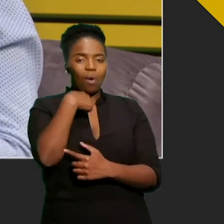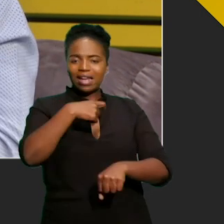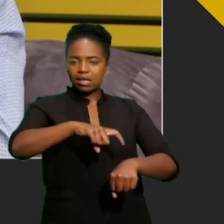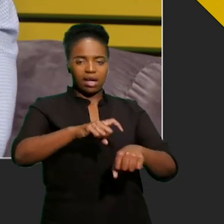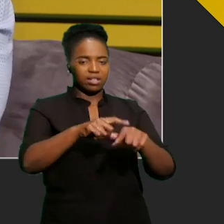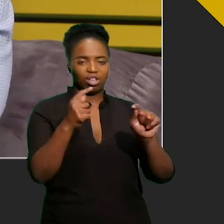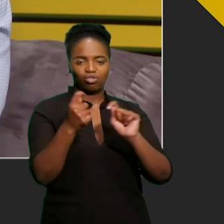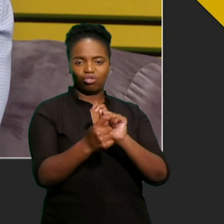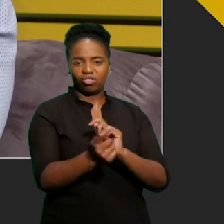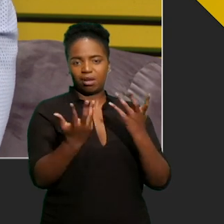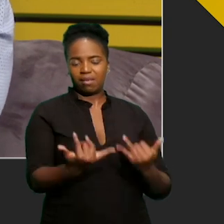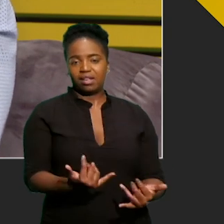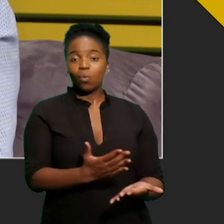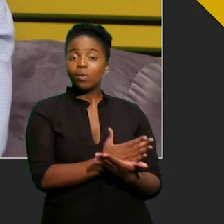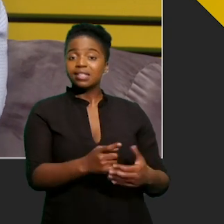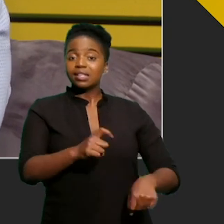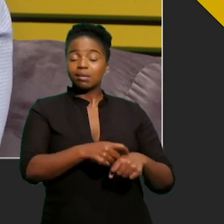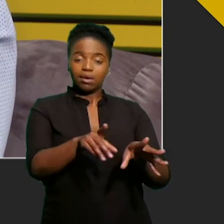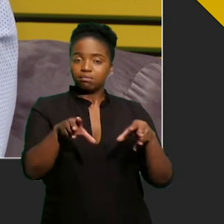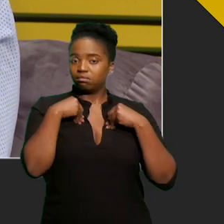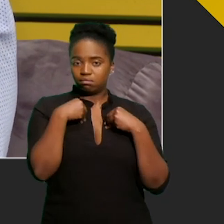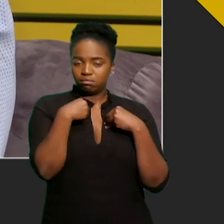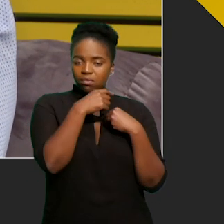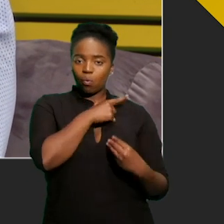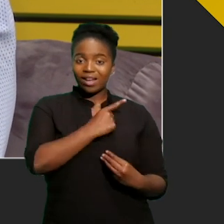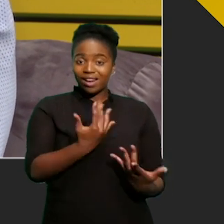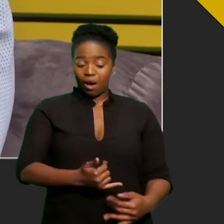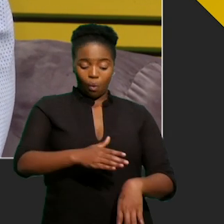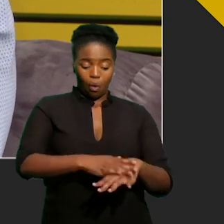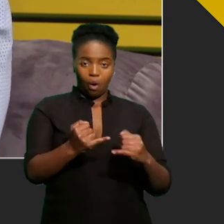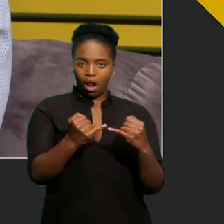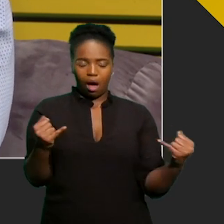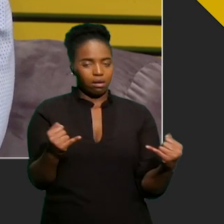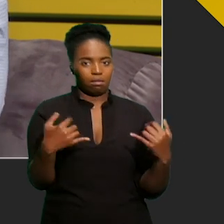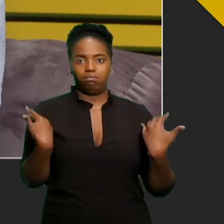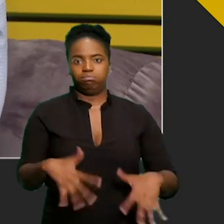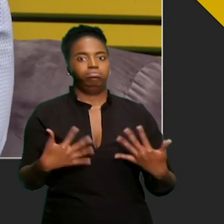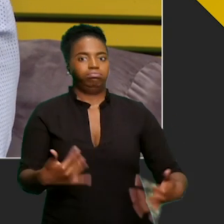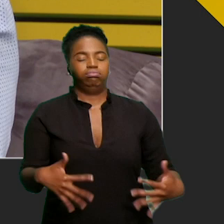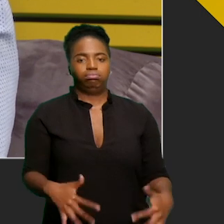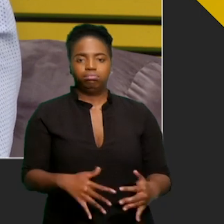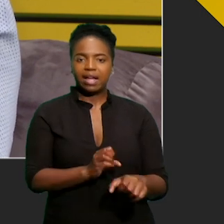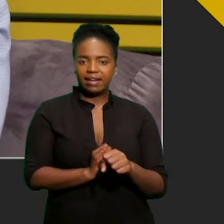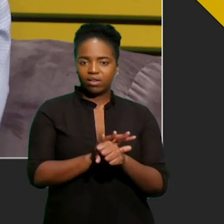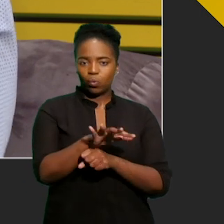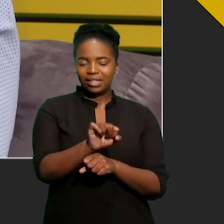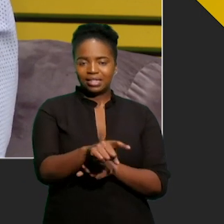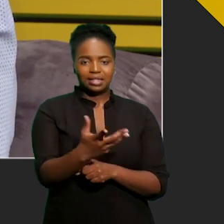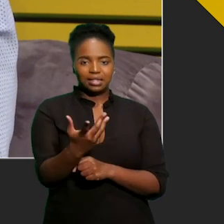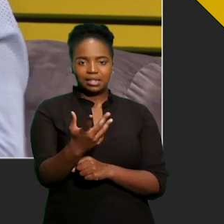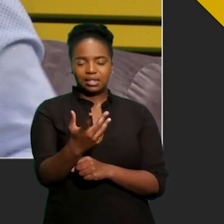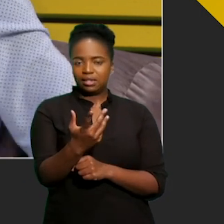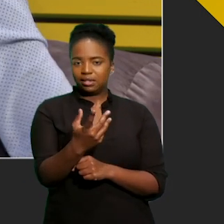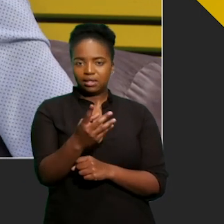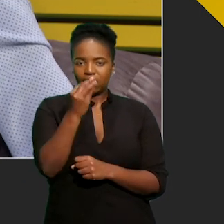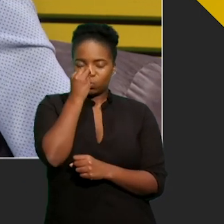times. Okay. Sometimes we really have to adopt. I mean, Owamanje, the digital space has really influenced the media.